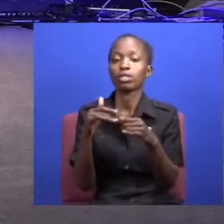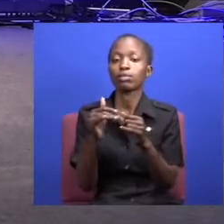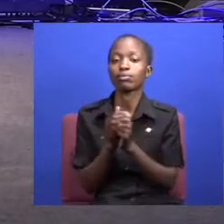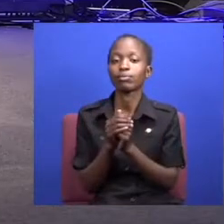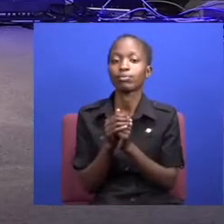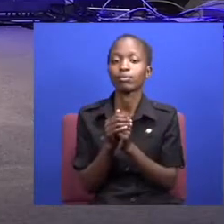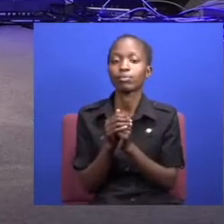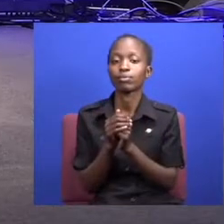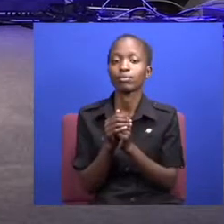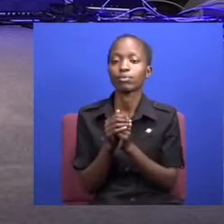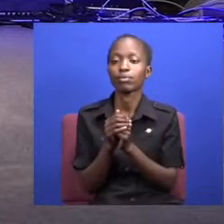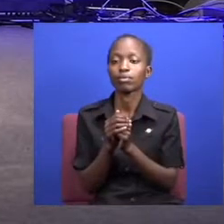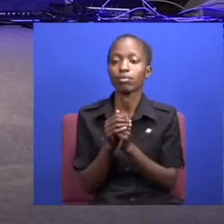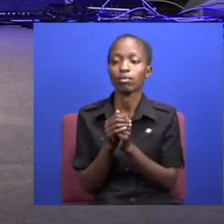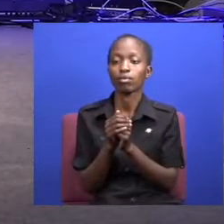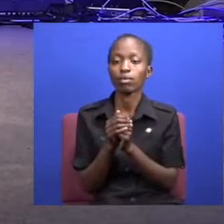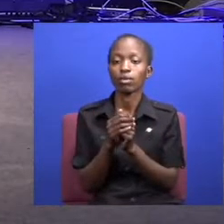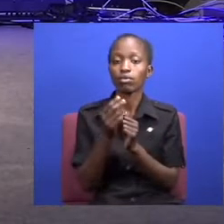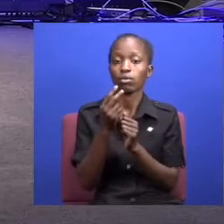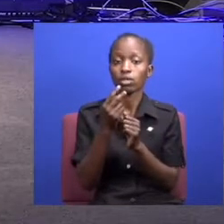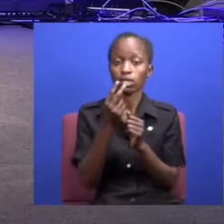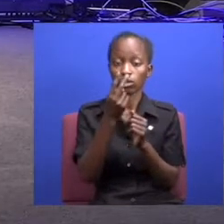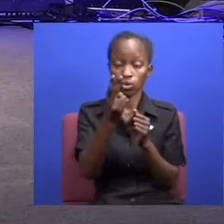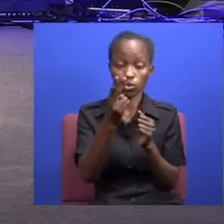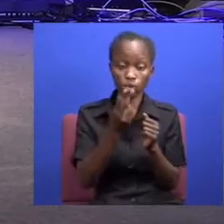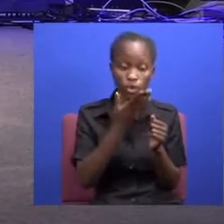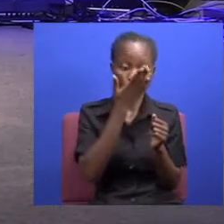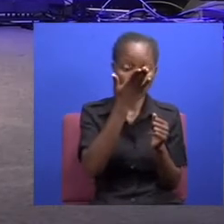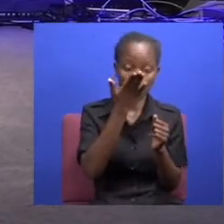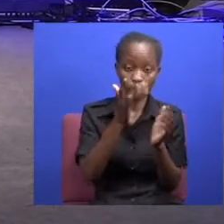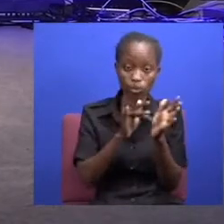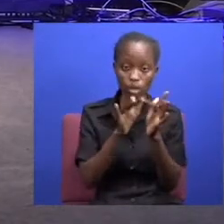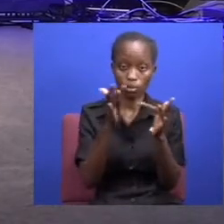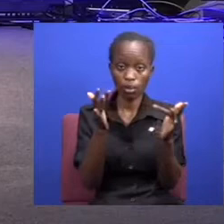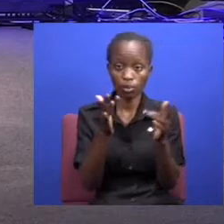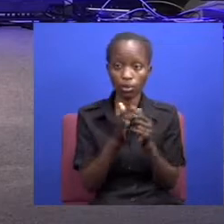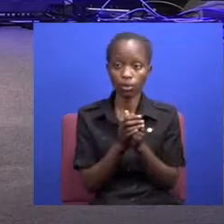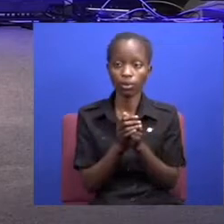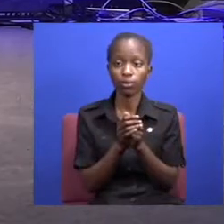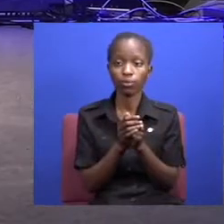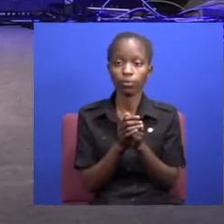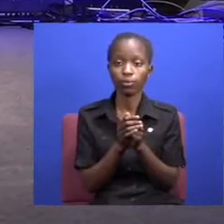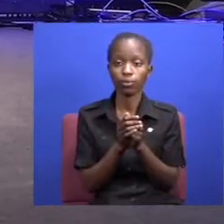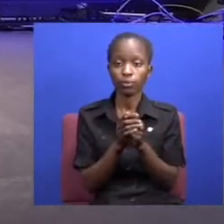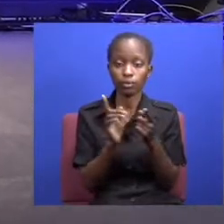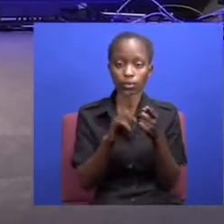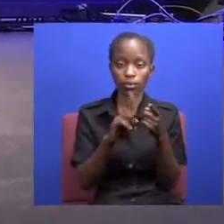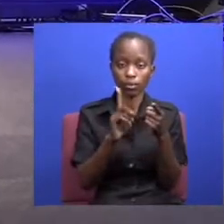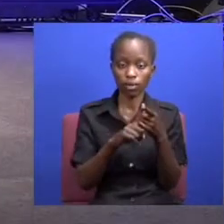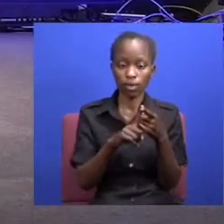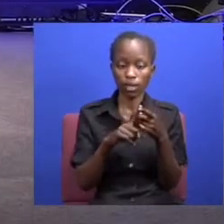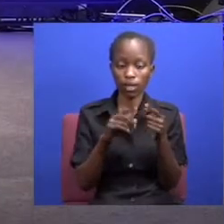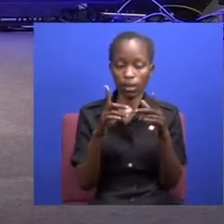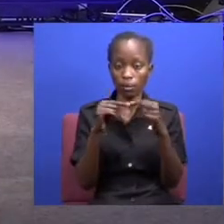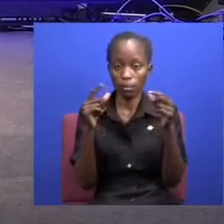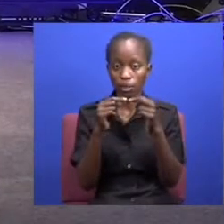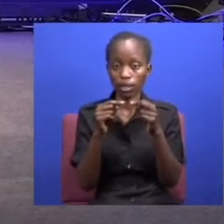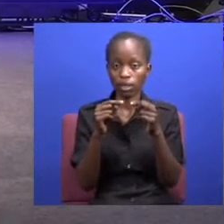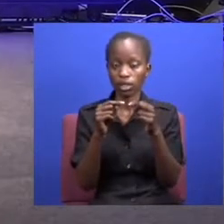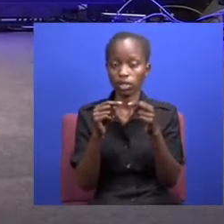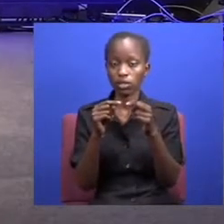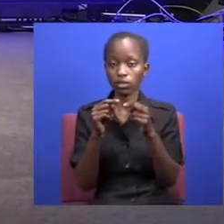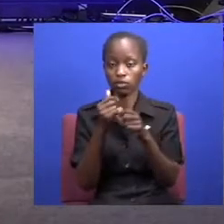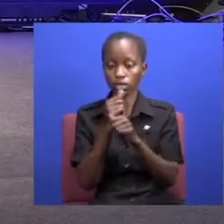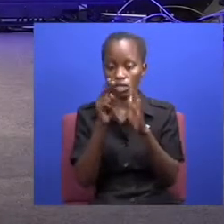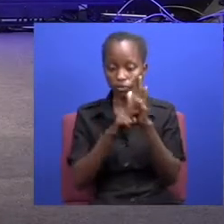So far, we've noted two responses to the scripture. That is, we're to accept the message of salvation. And secondly,